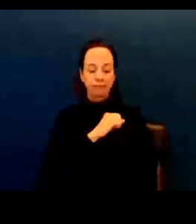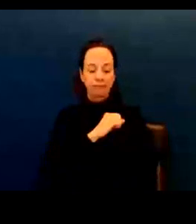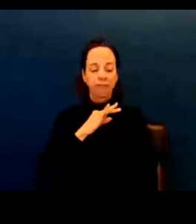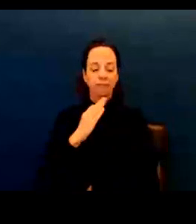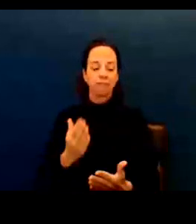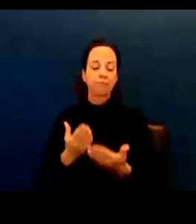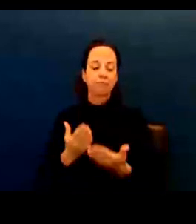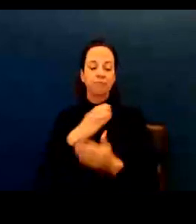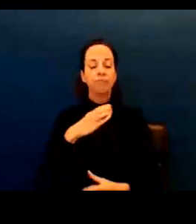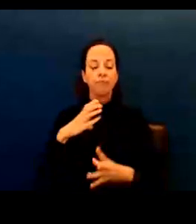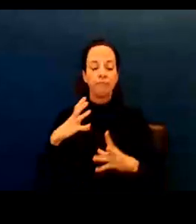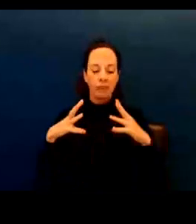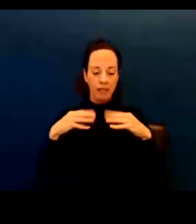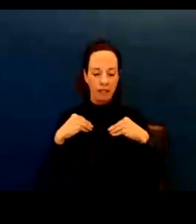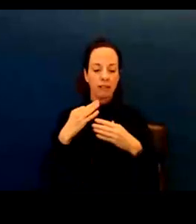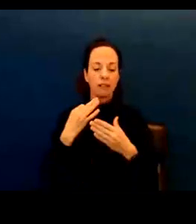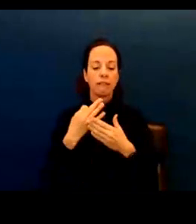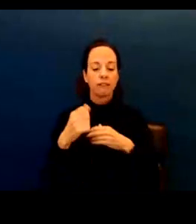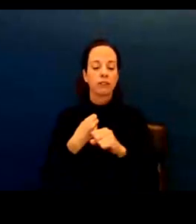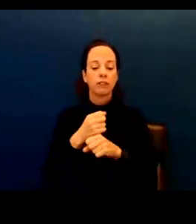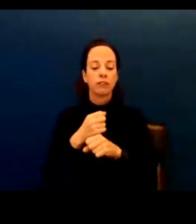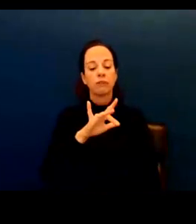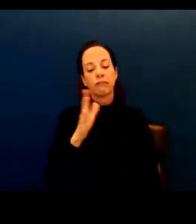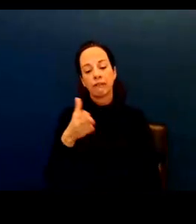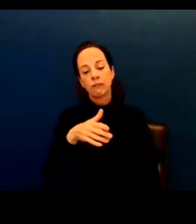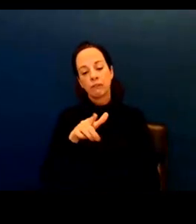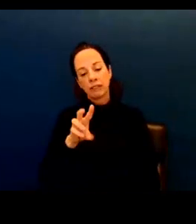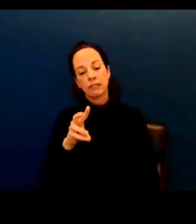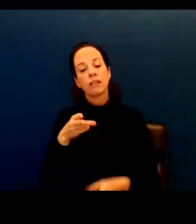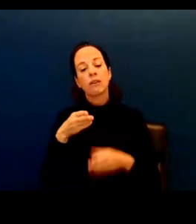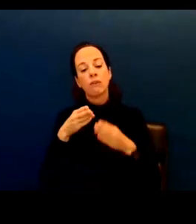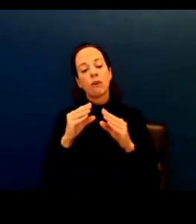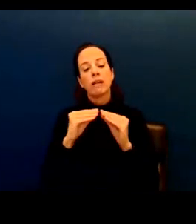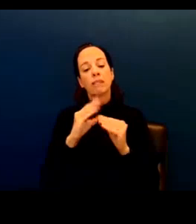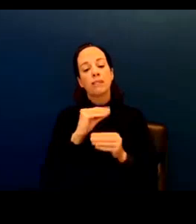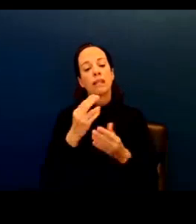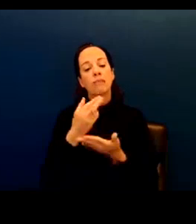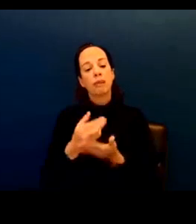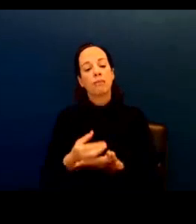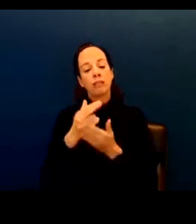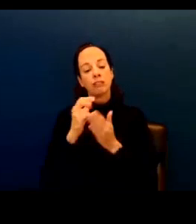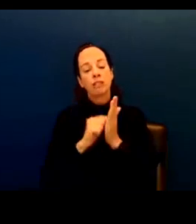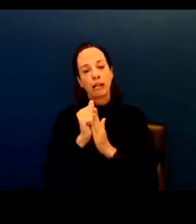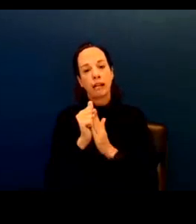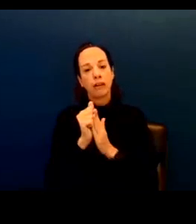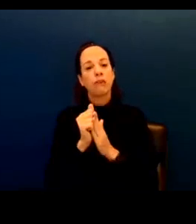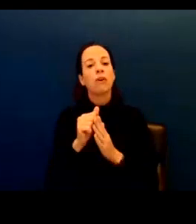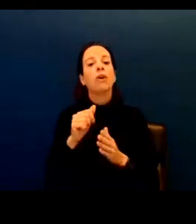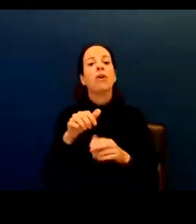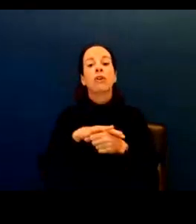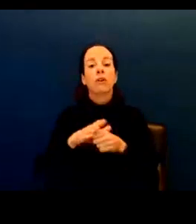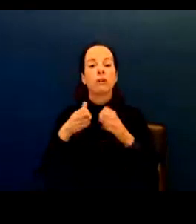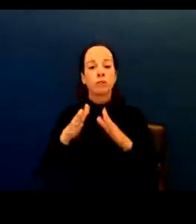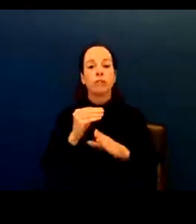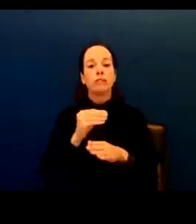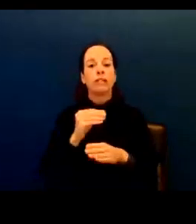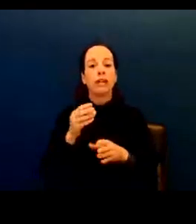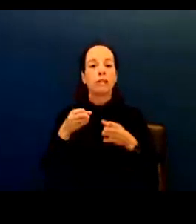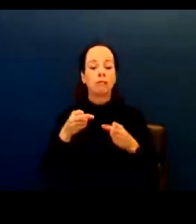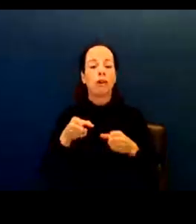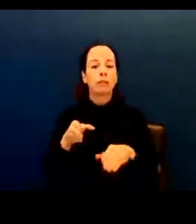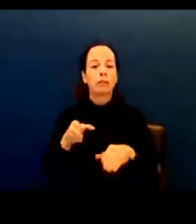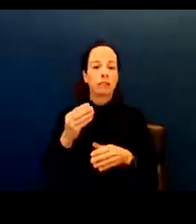Commission adopt the fiscal year 25-26 road maintenance and rehabilitation account, local streets and roads funding subsequent report of